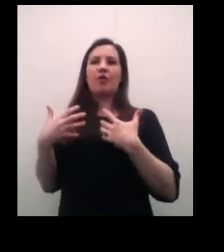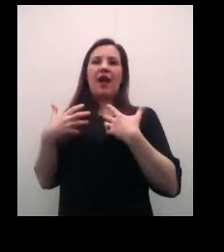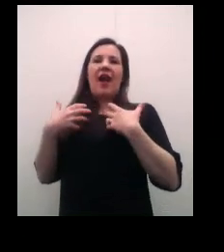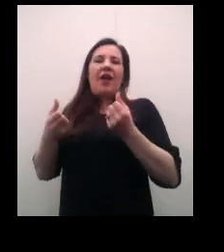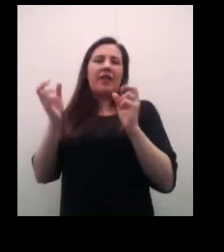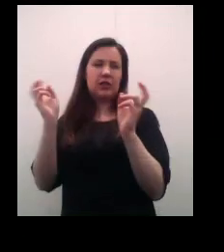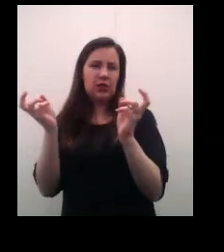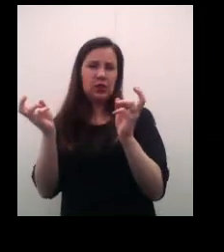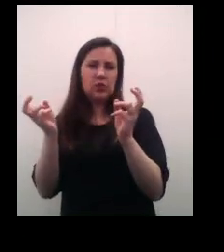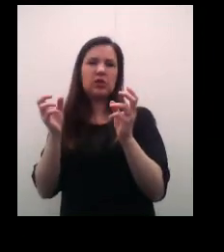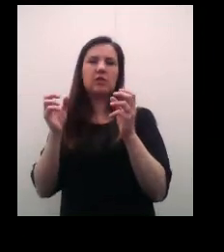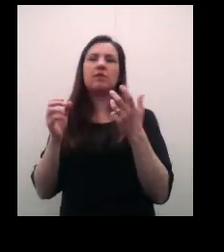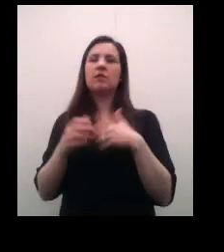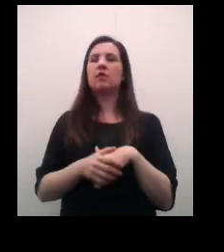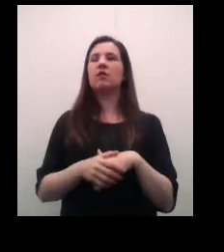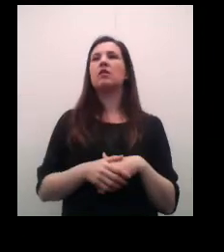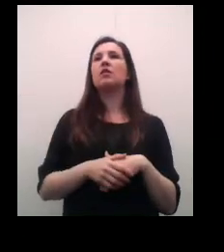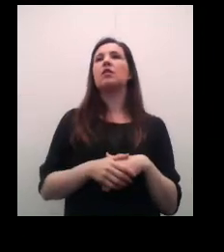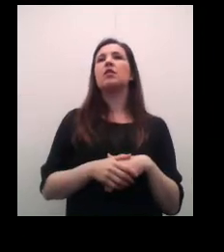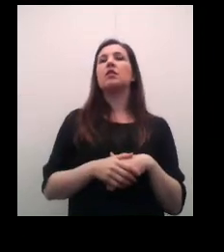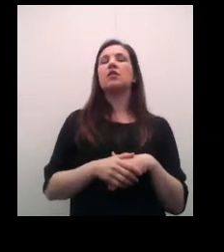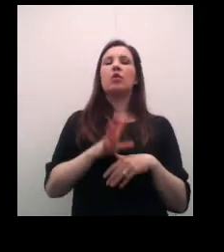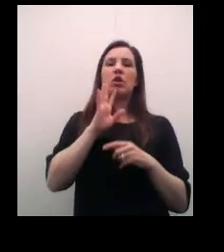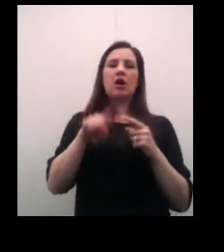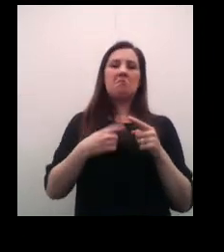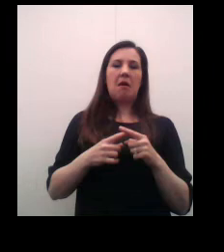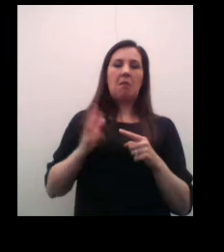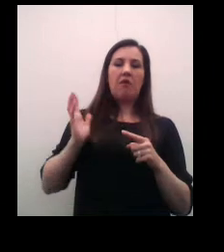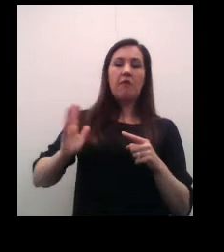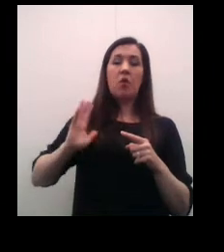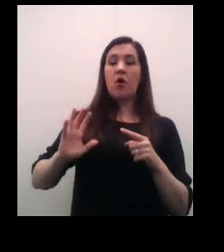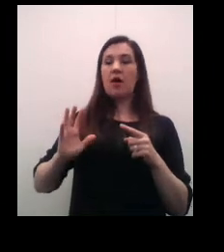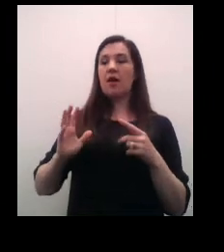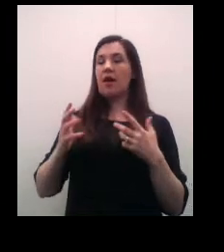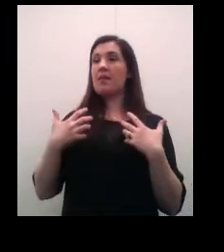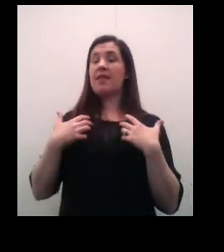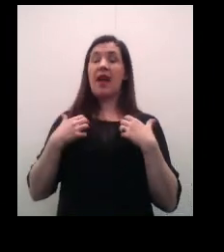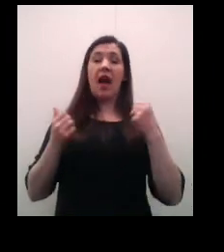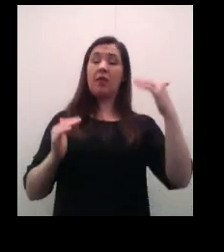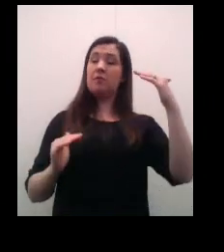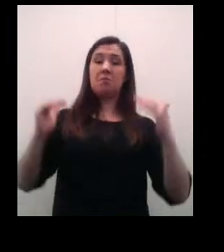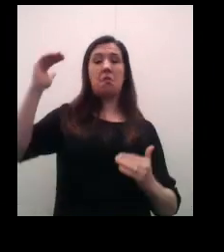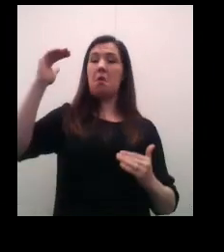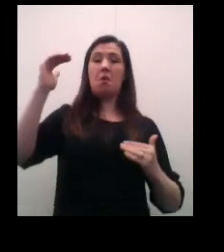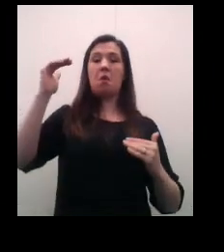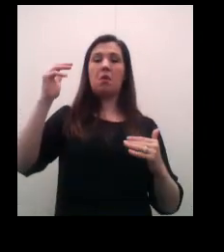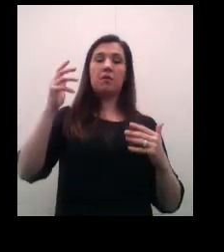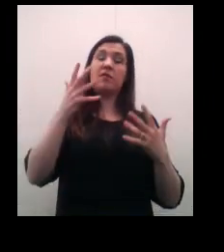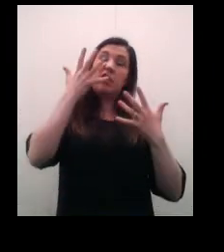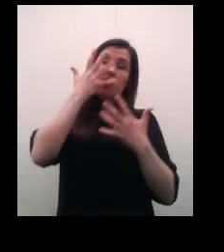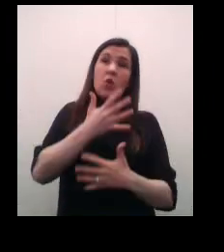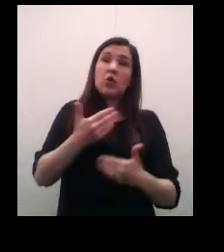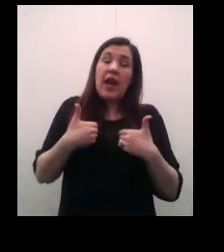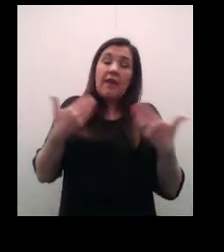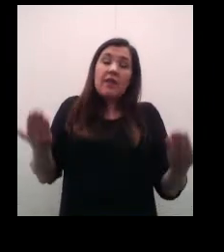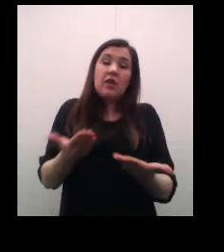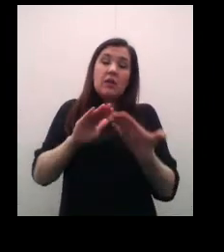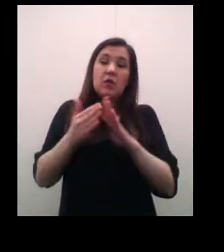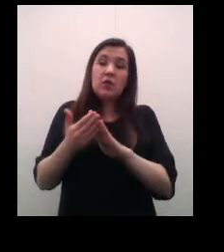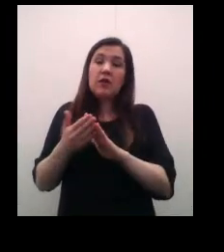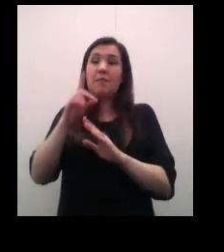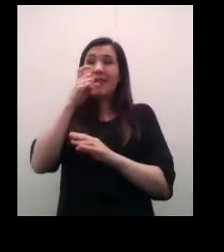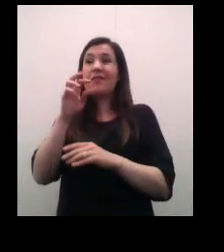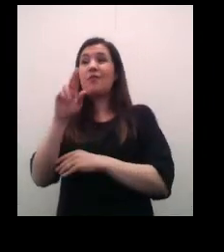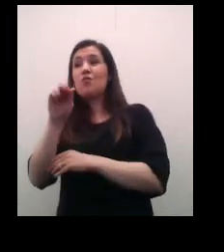about beforehand in previous conversations, health disparities that unfortunately exist in our community based on race